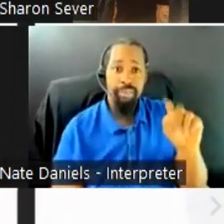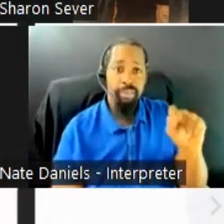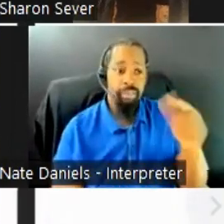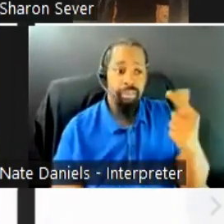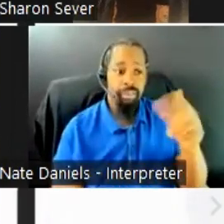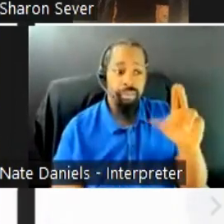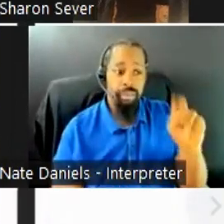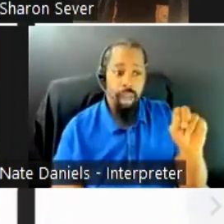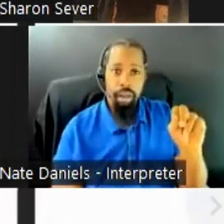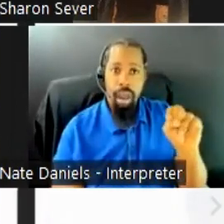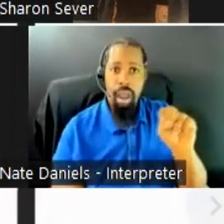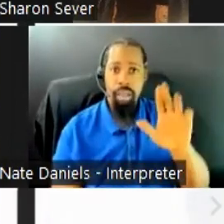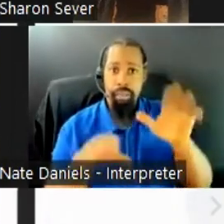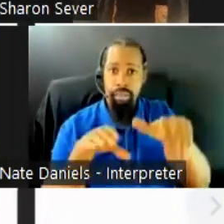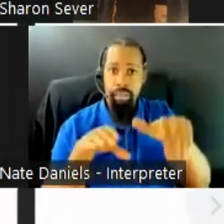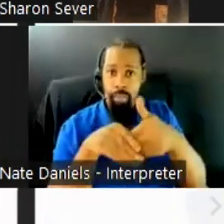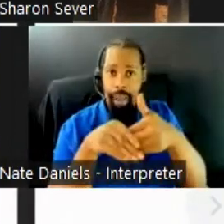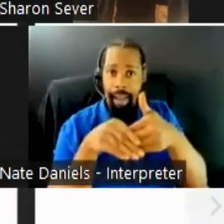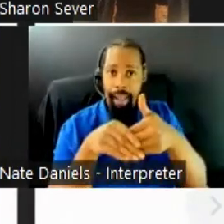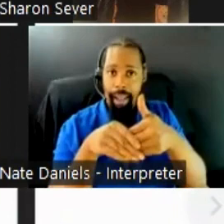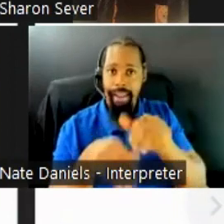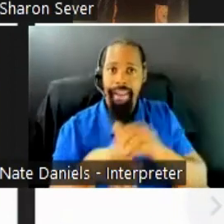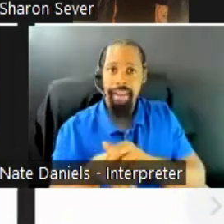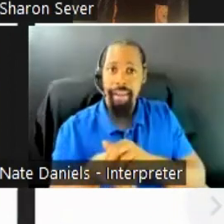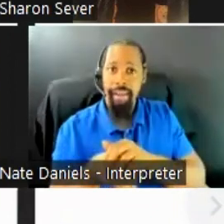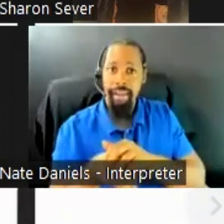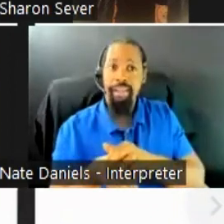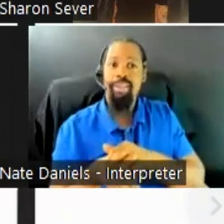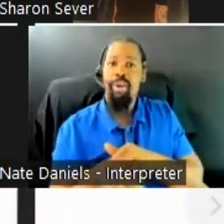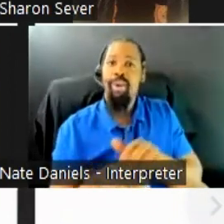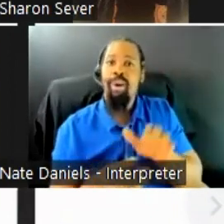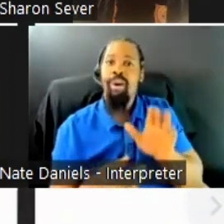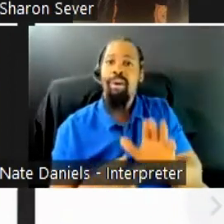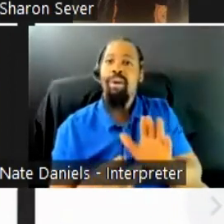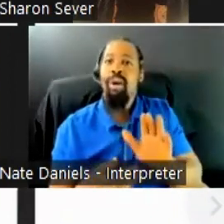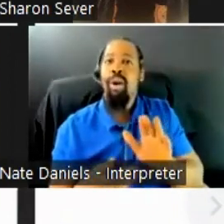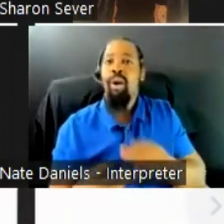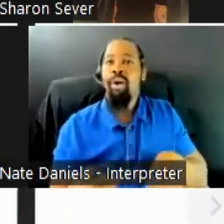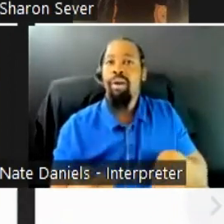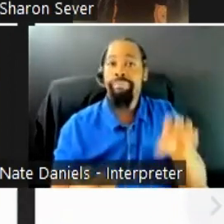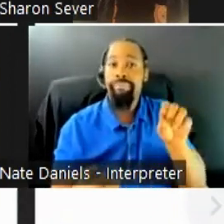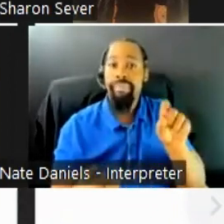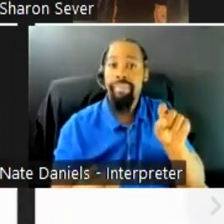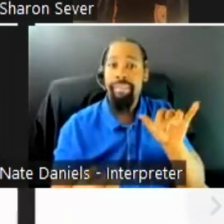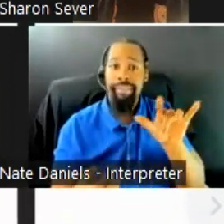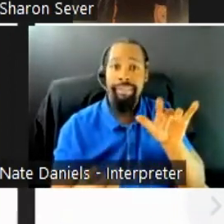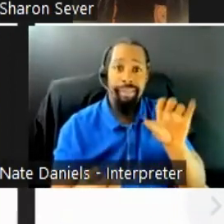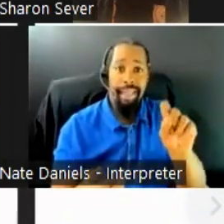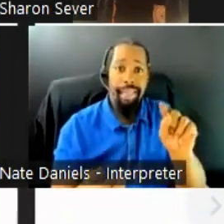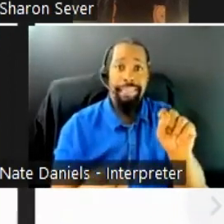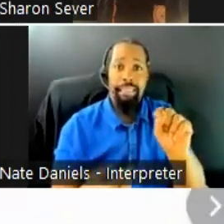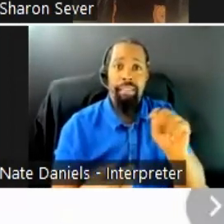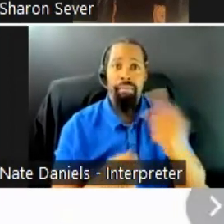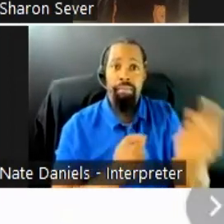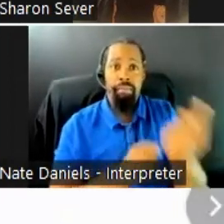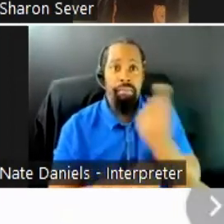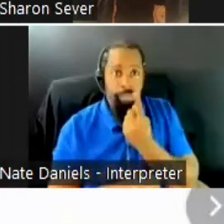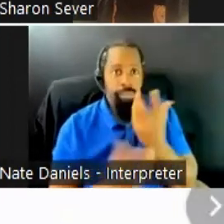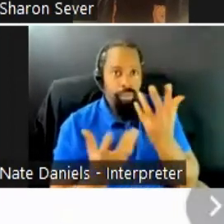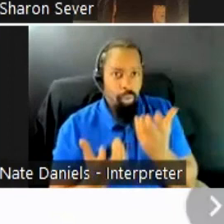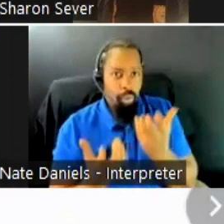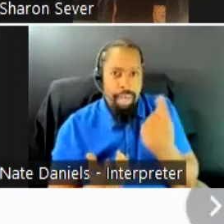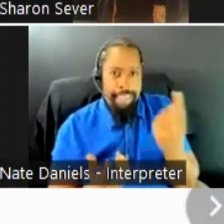Stylist approached us, and Jennifer wanted something timeless to be in a movie, but she wanted